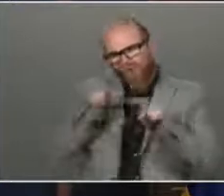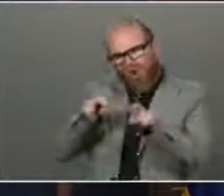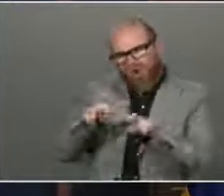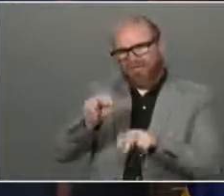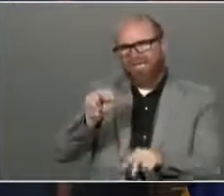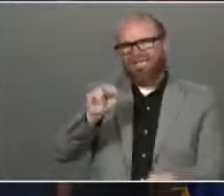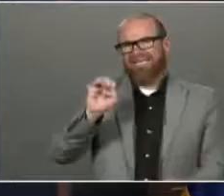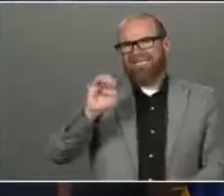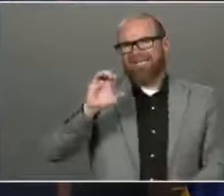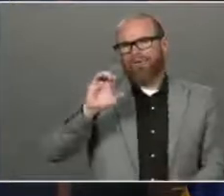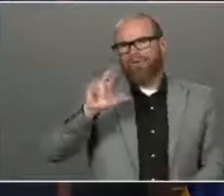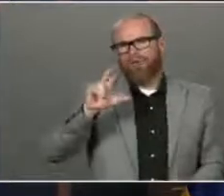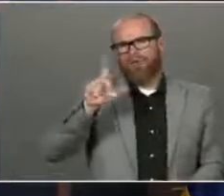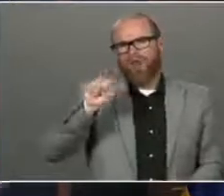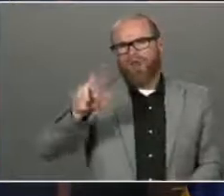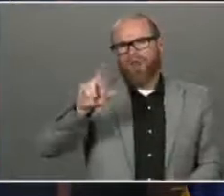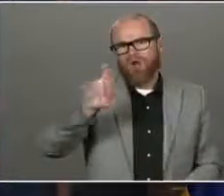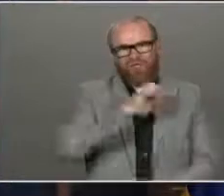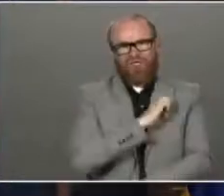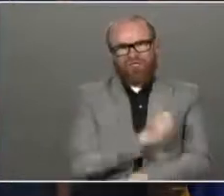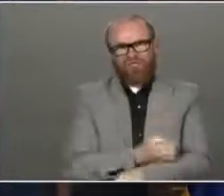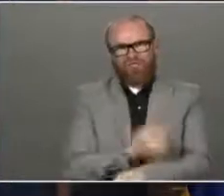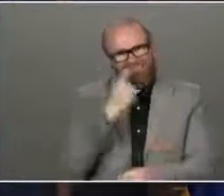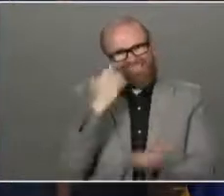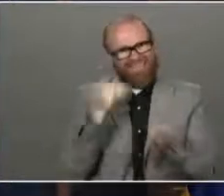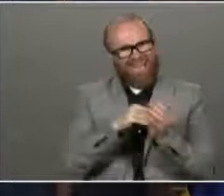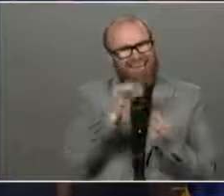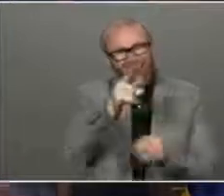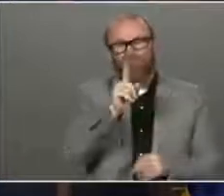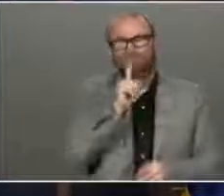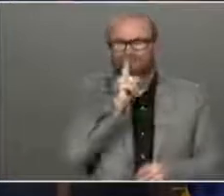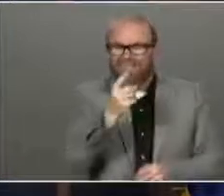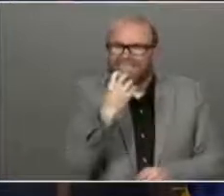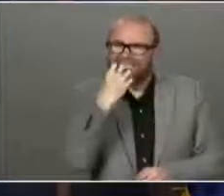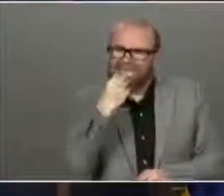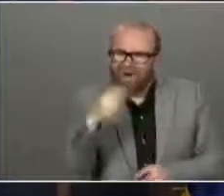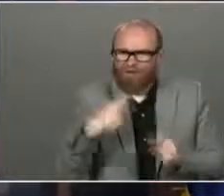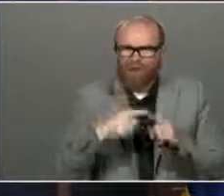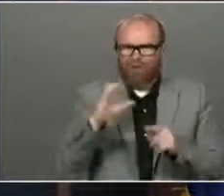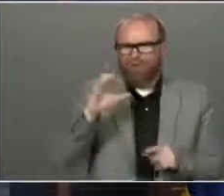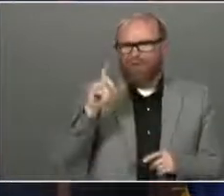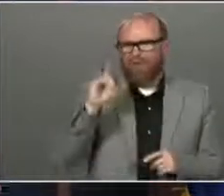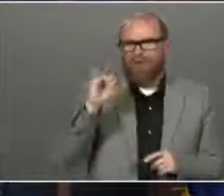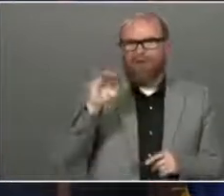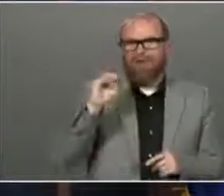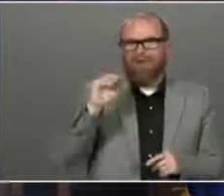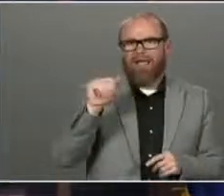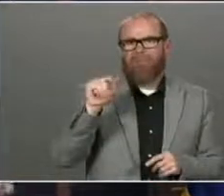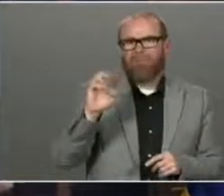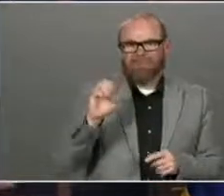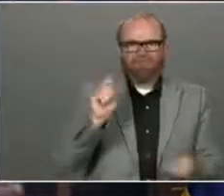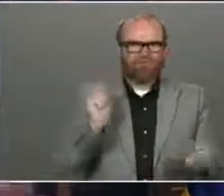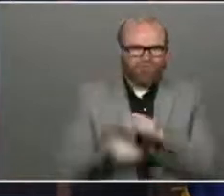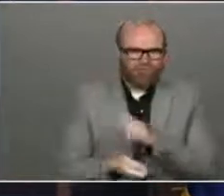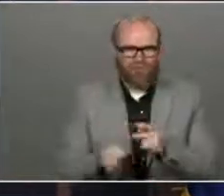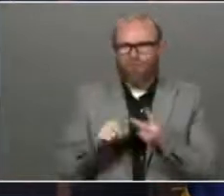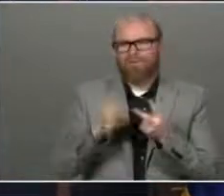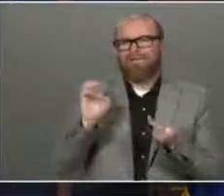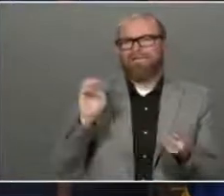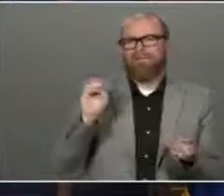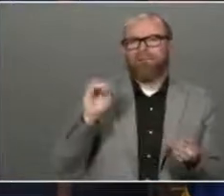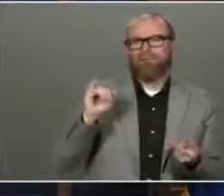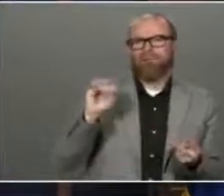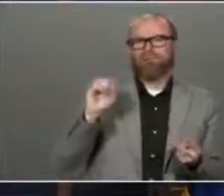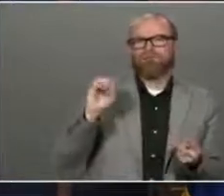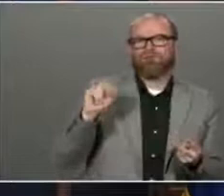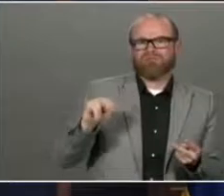energy again. If you really care about climate change, if you really care about emissions, then you should